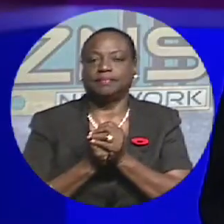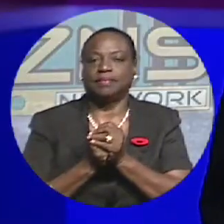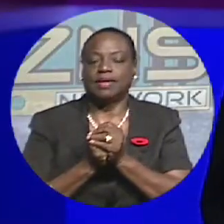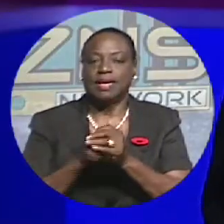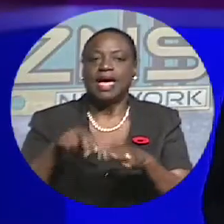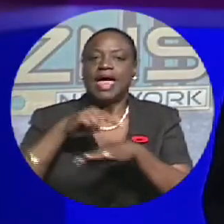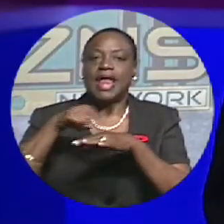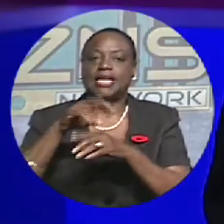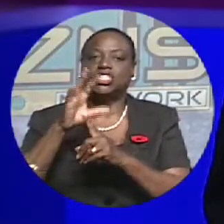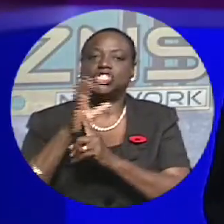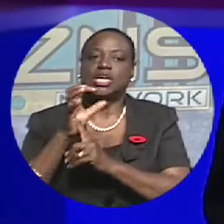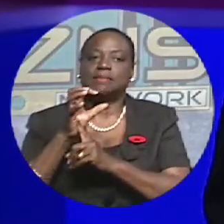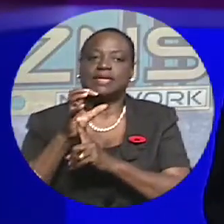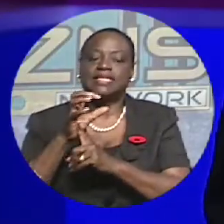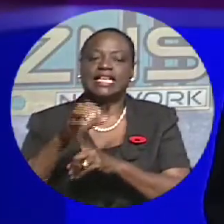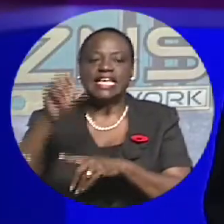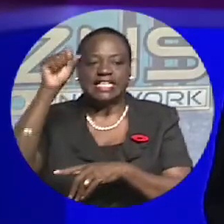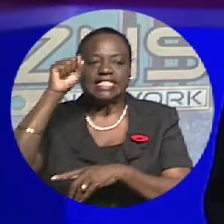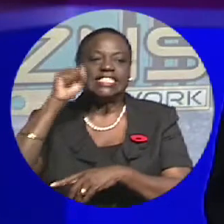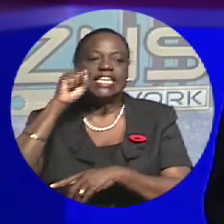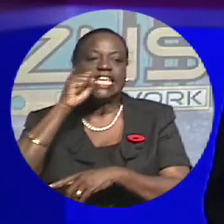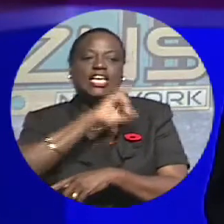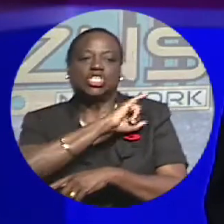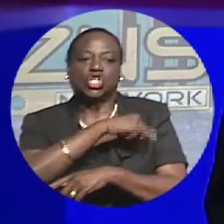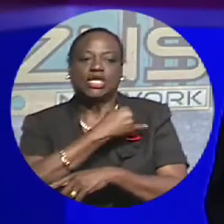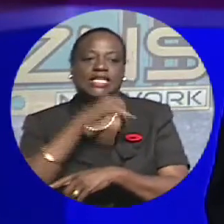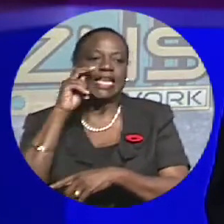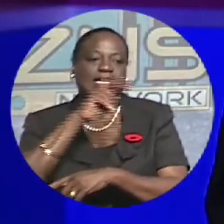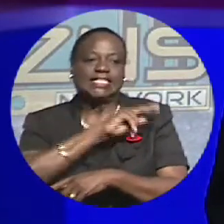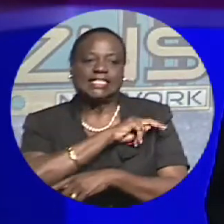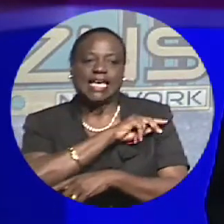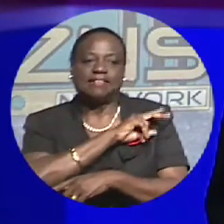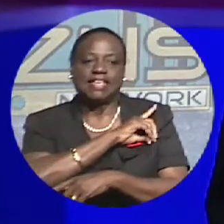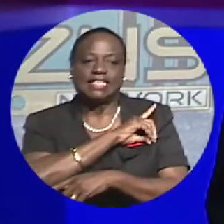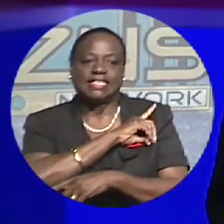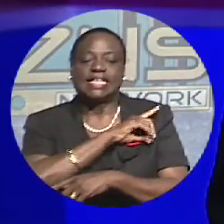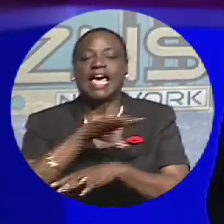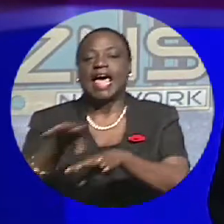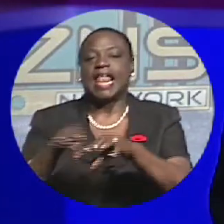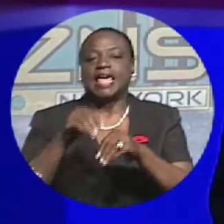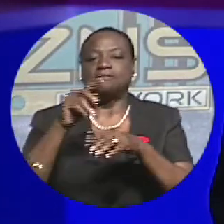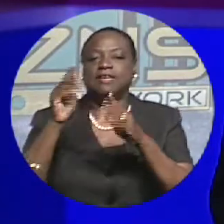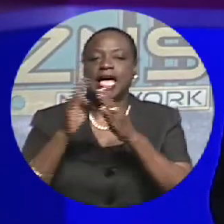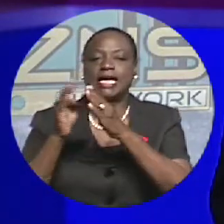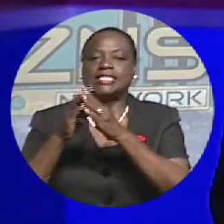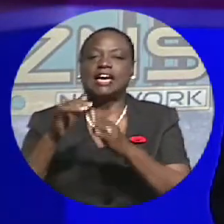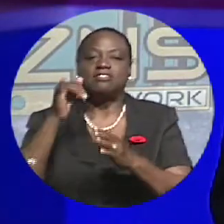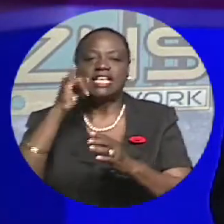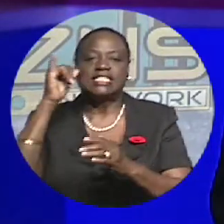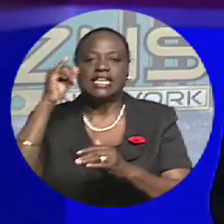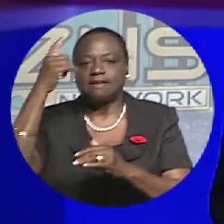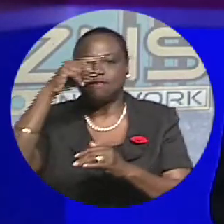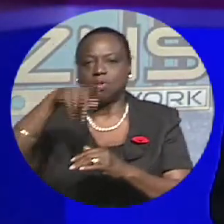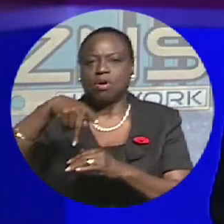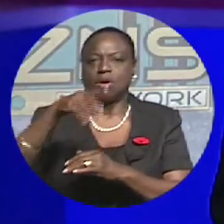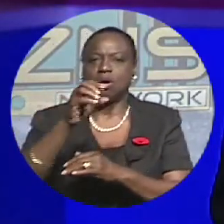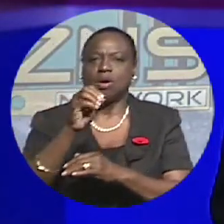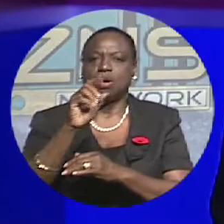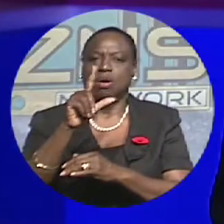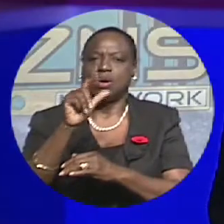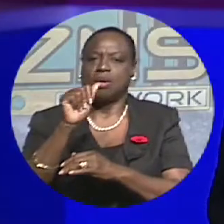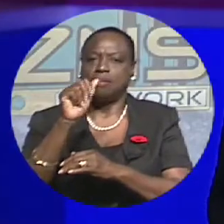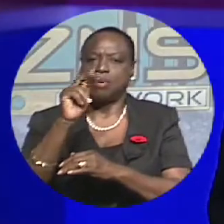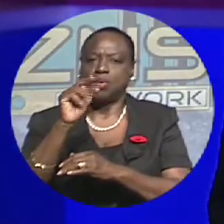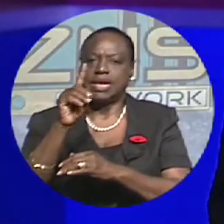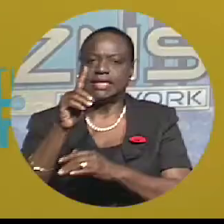National champions Zania Johnson and Lee Davis left town yesterday for the World Bowling Cup in Poland, and they definitely have their work